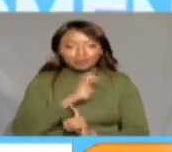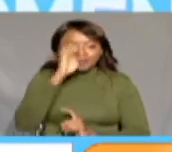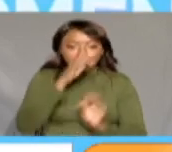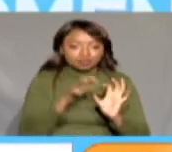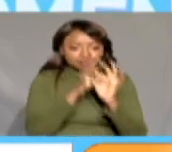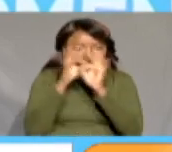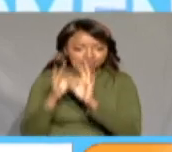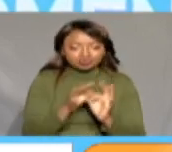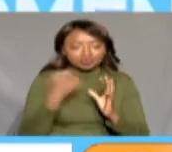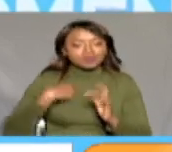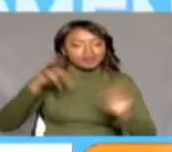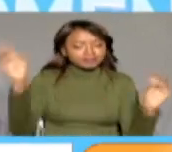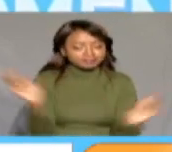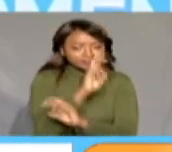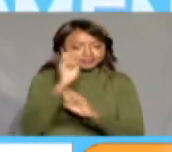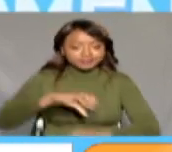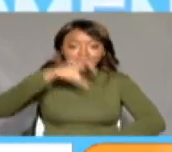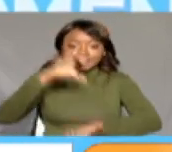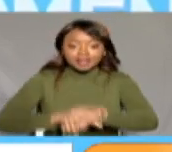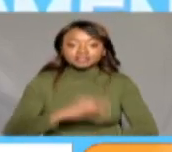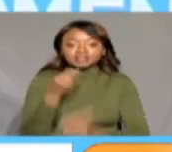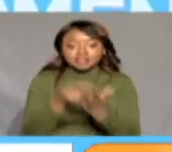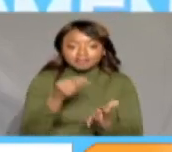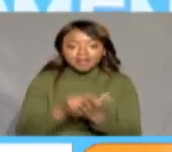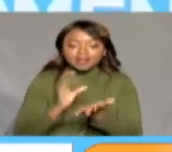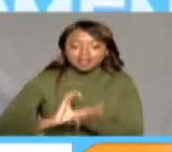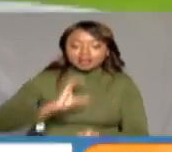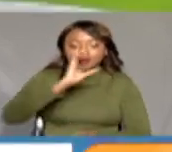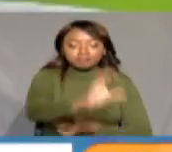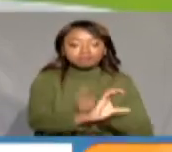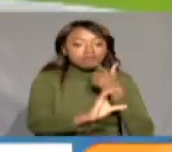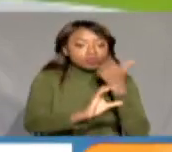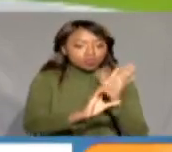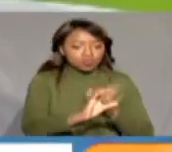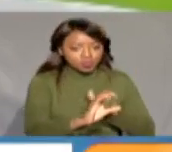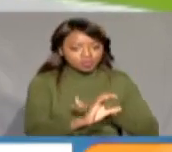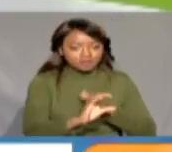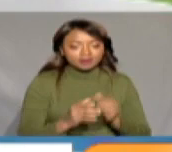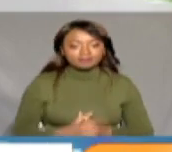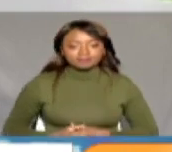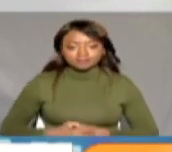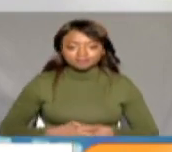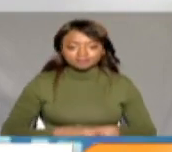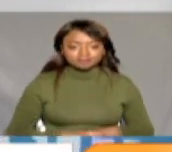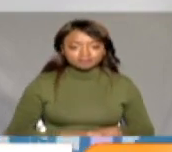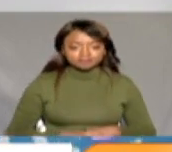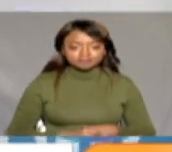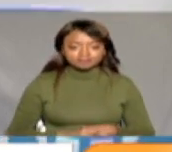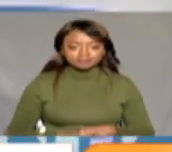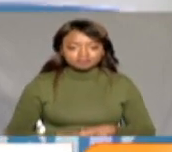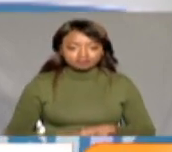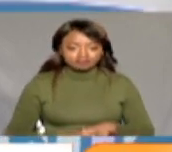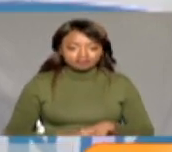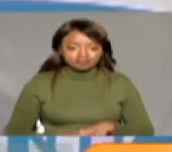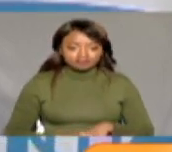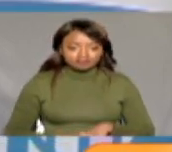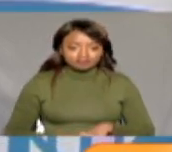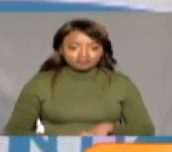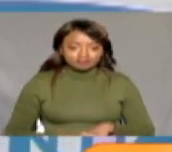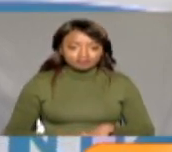are going to look for that money and ensure that it goes to the women. Dennis Otieno, Citizen TV.